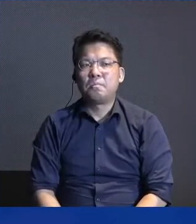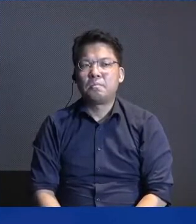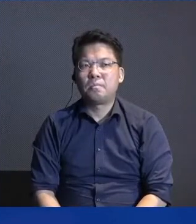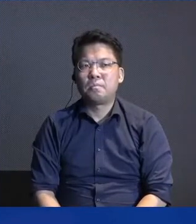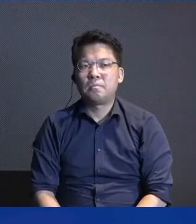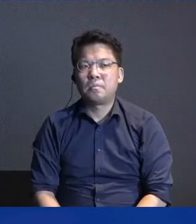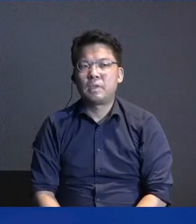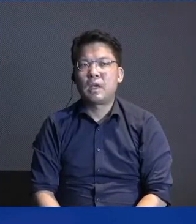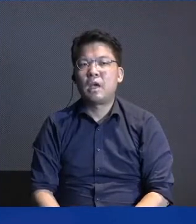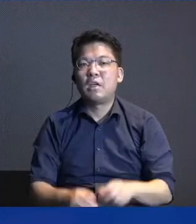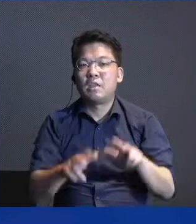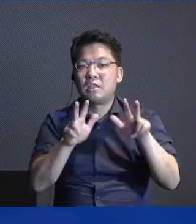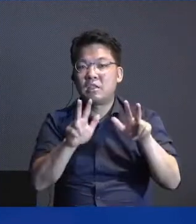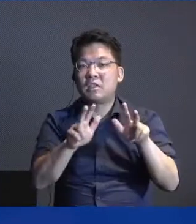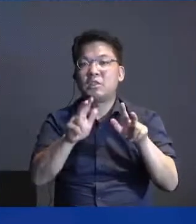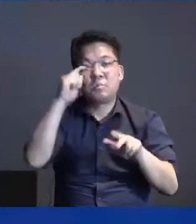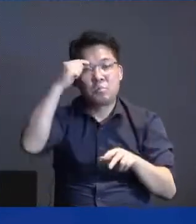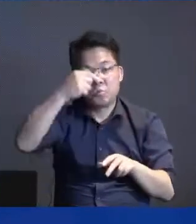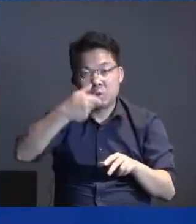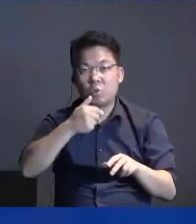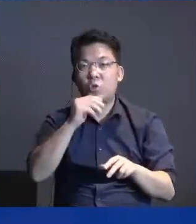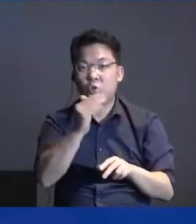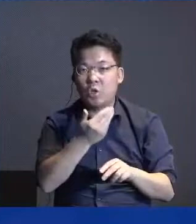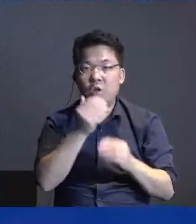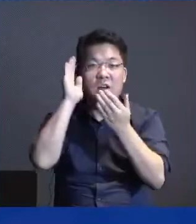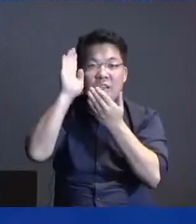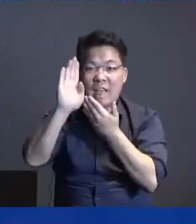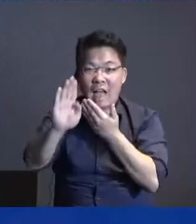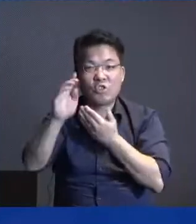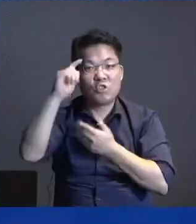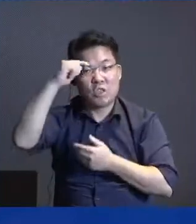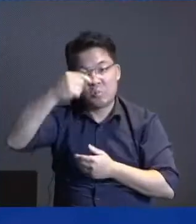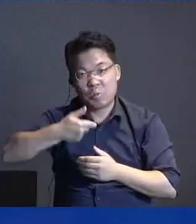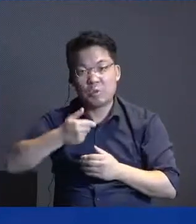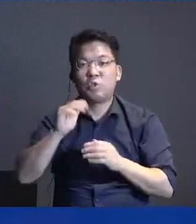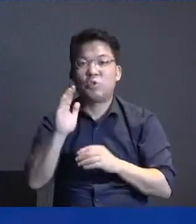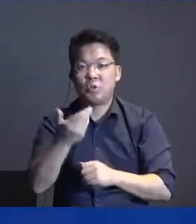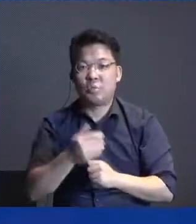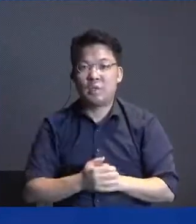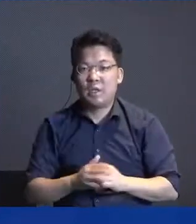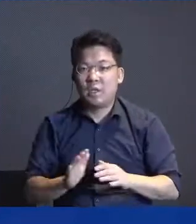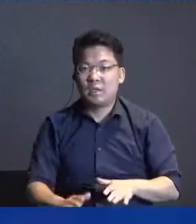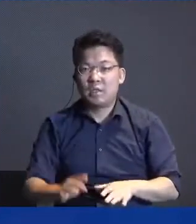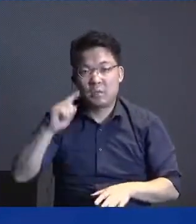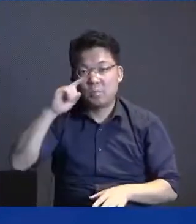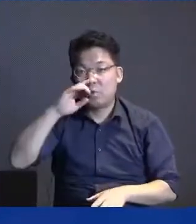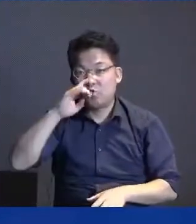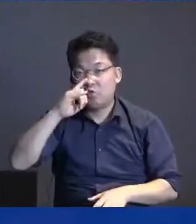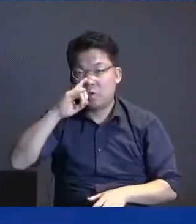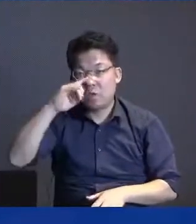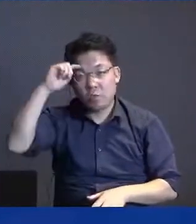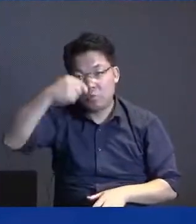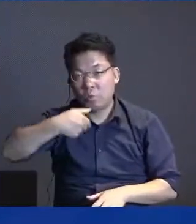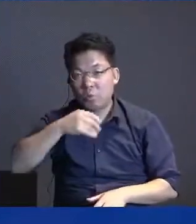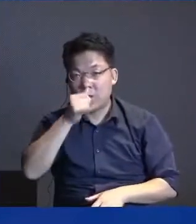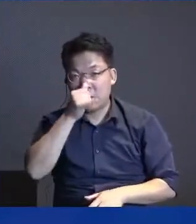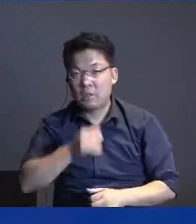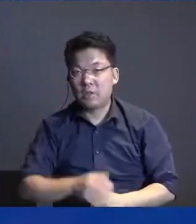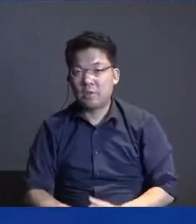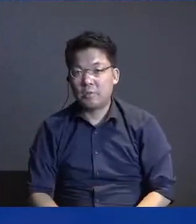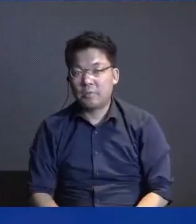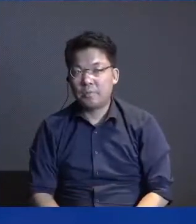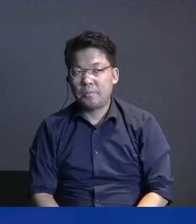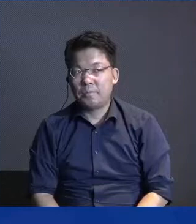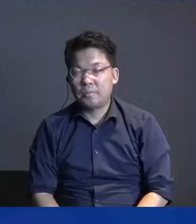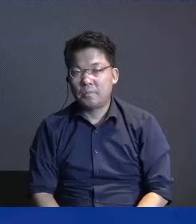Okay, that sounds very good. So we have a question from the, we received the question. So